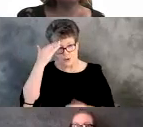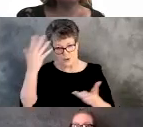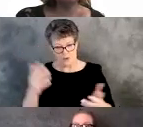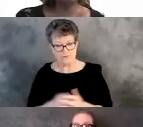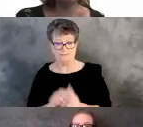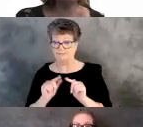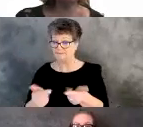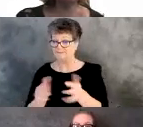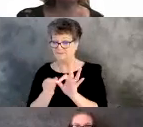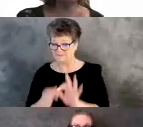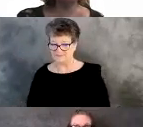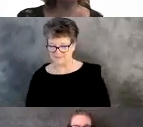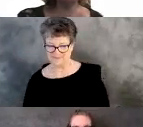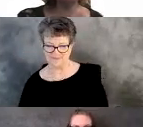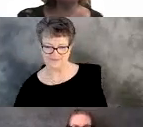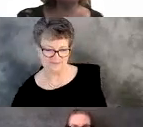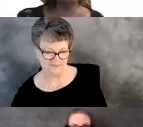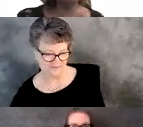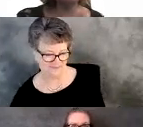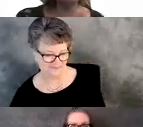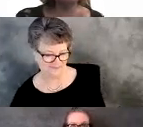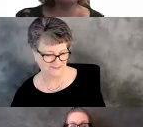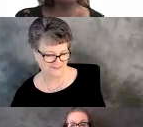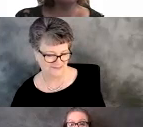with regard to the nature and complexity of the